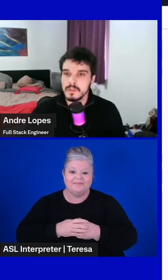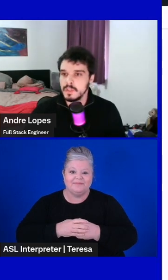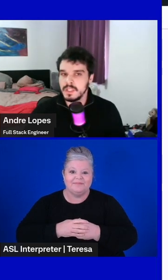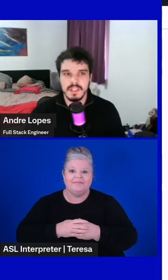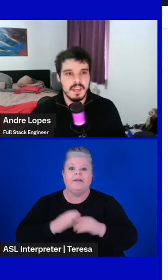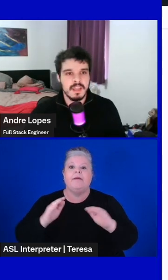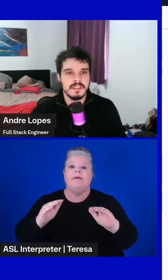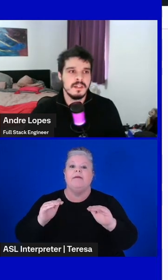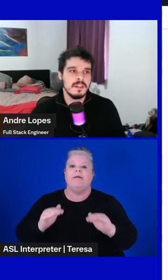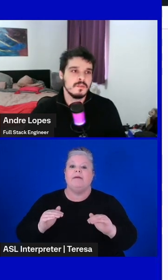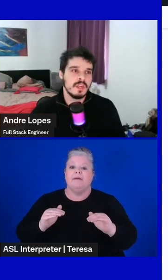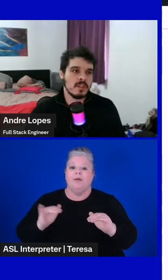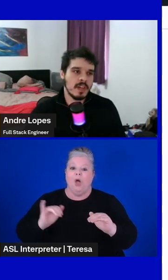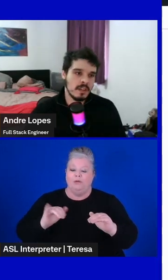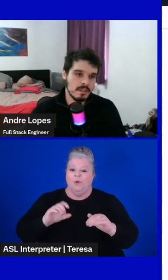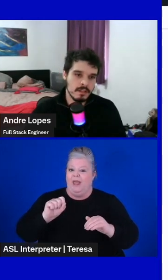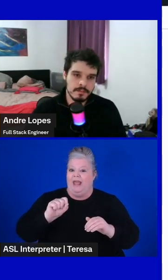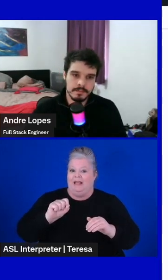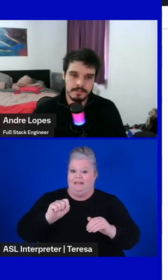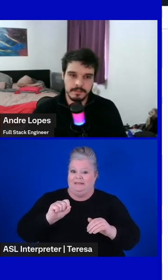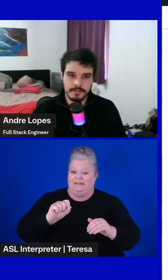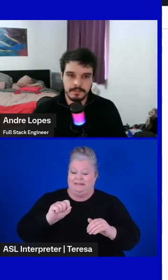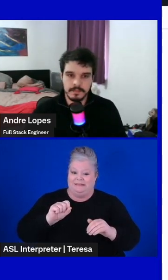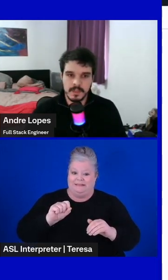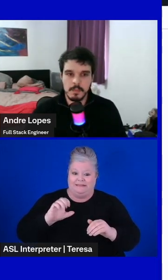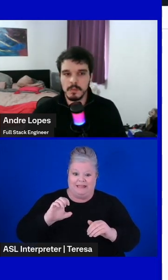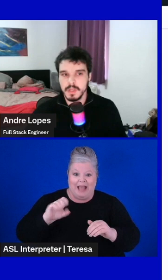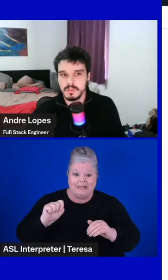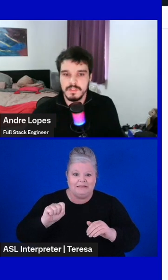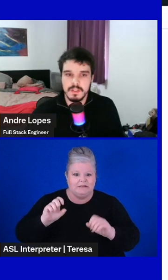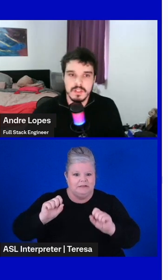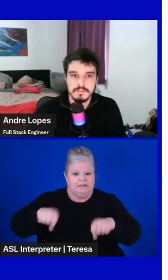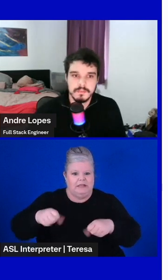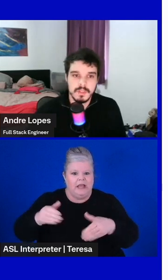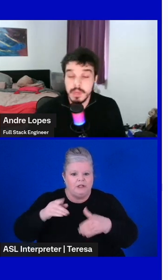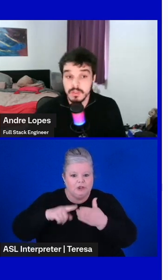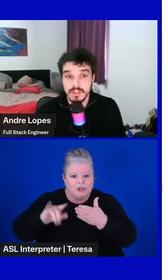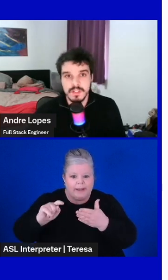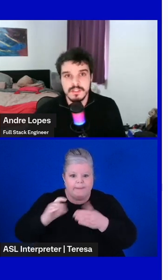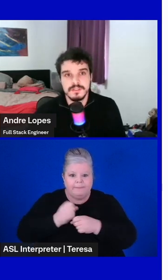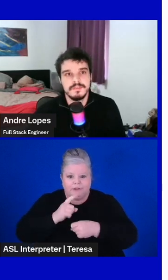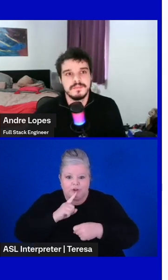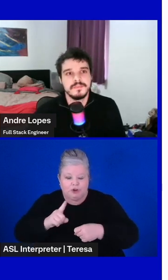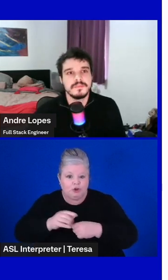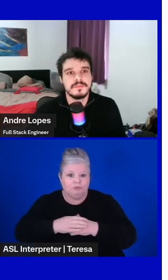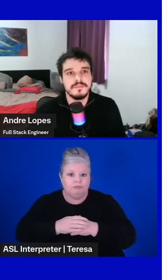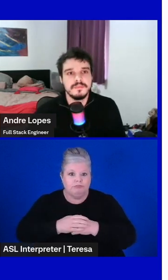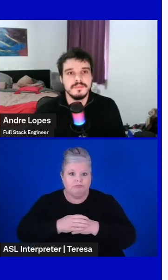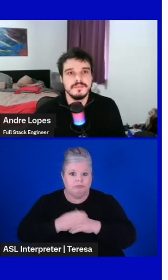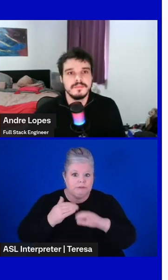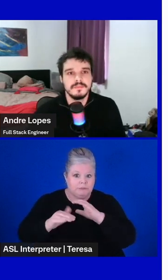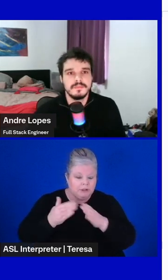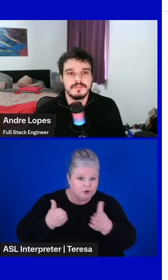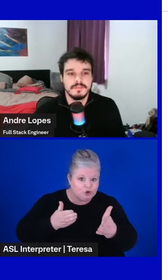And also in SES, we can check it here. Simple email notification, email service.